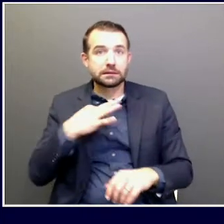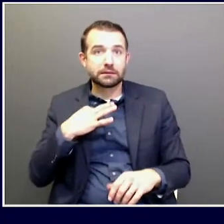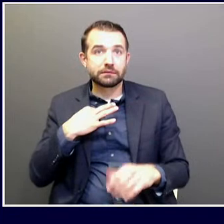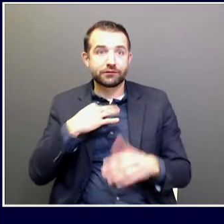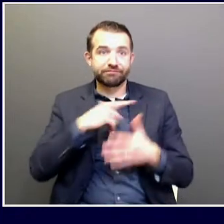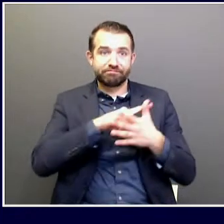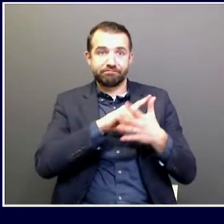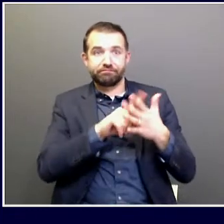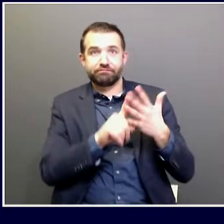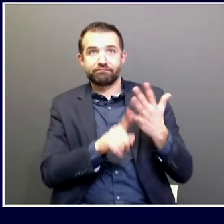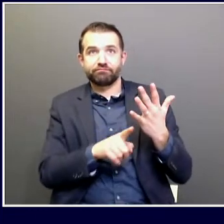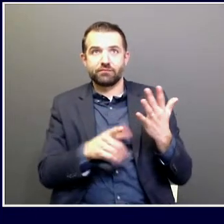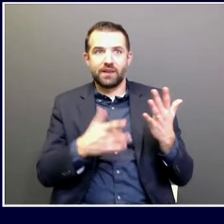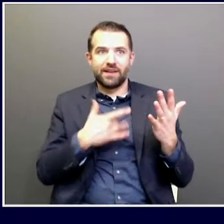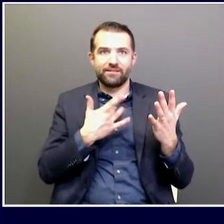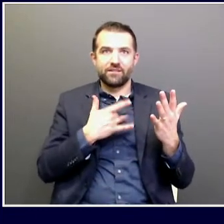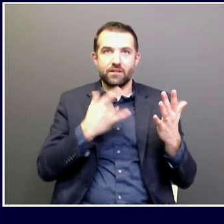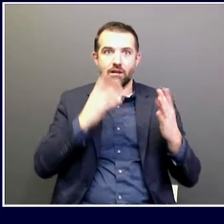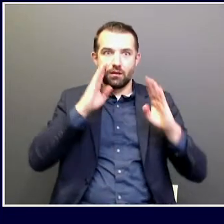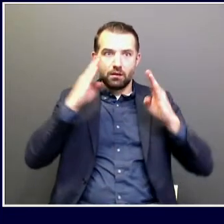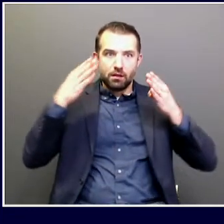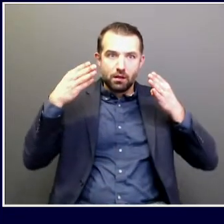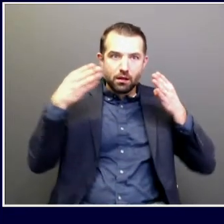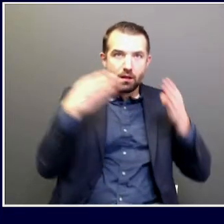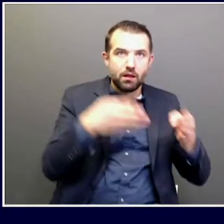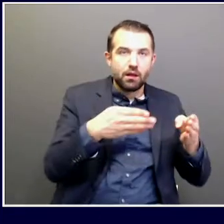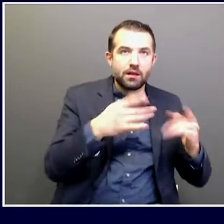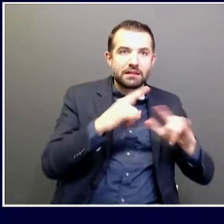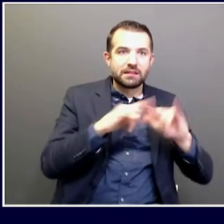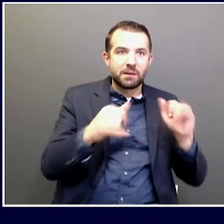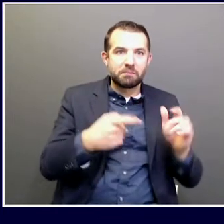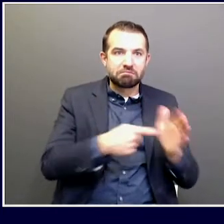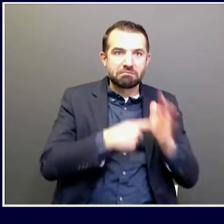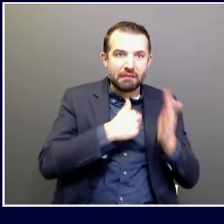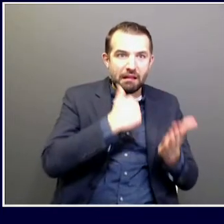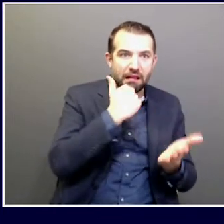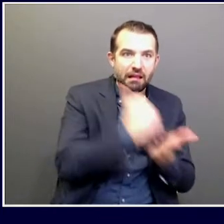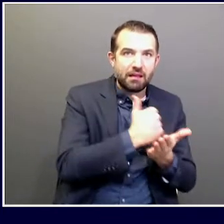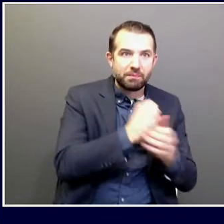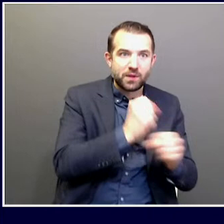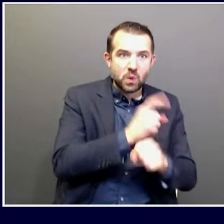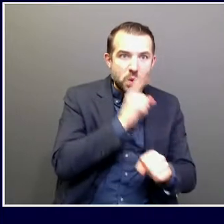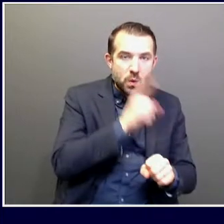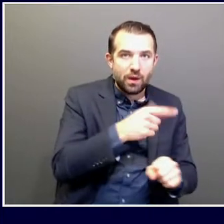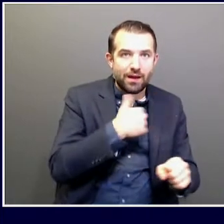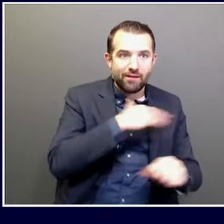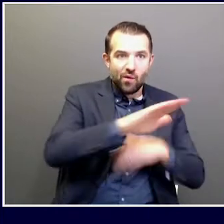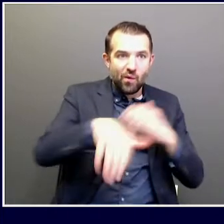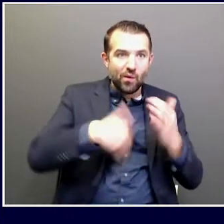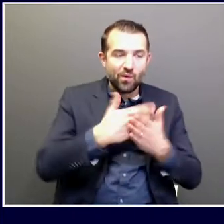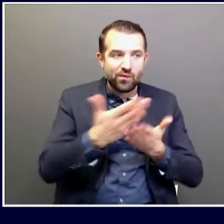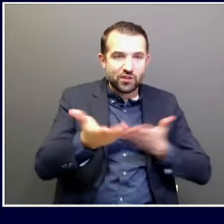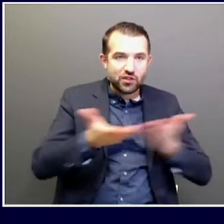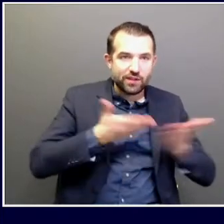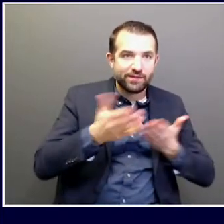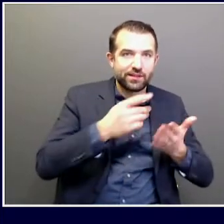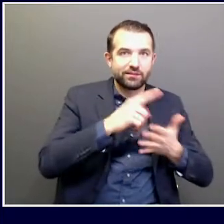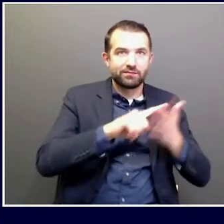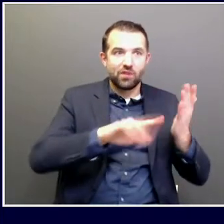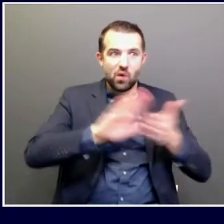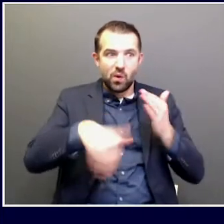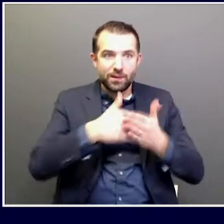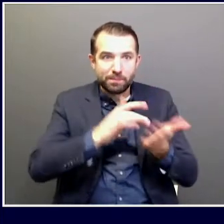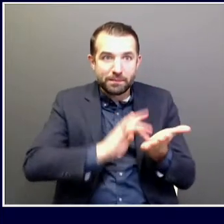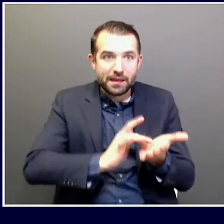tasks when they're in the patient's room or trying to make sure that the patient gets all of the types of services that he or she needs. So being